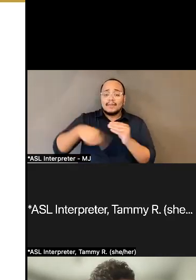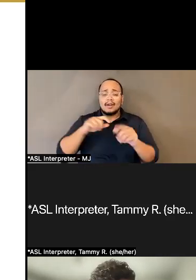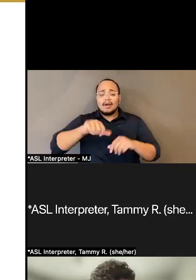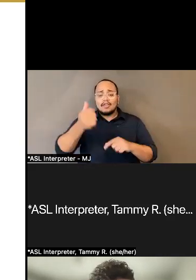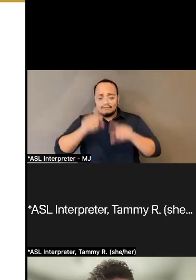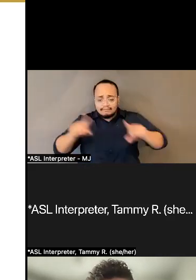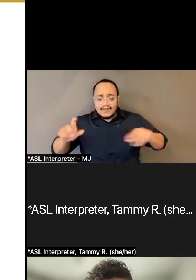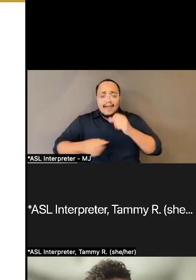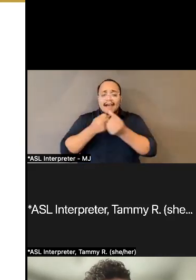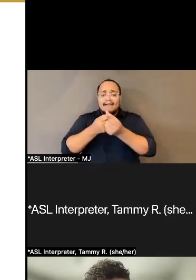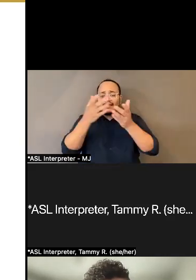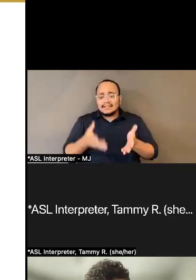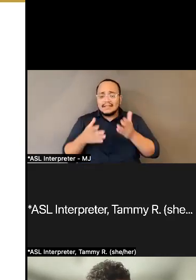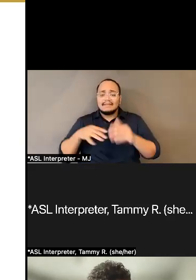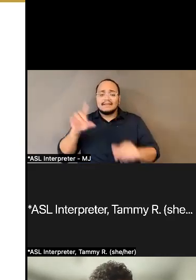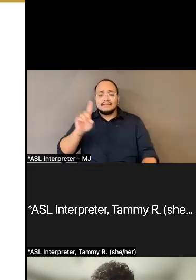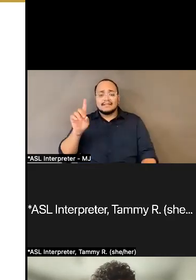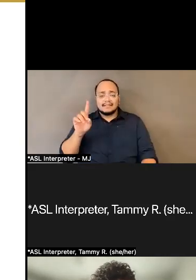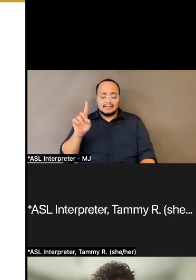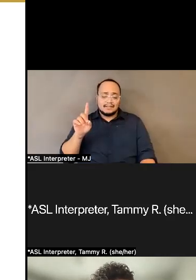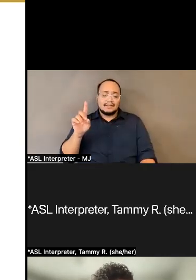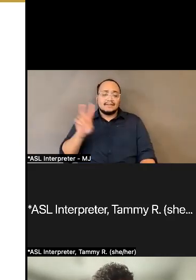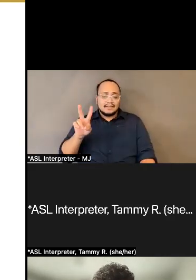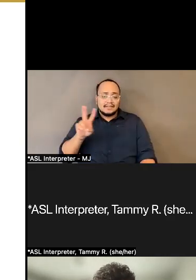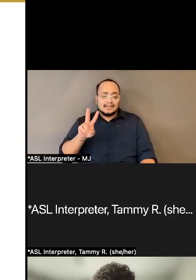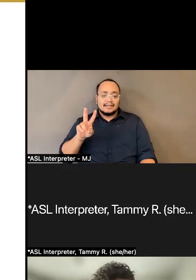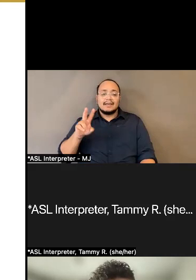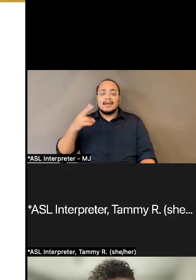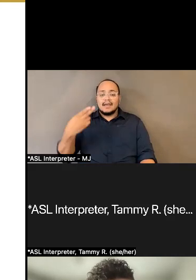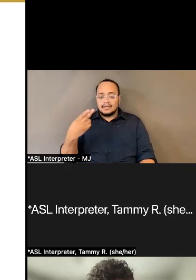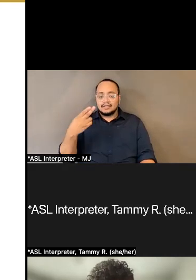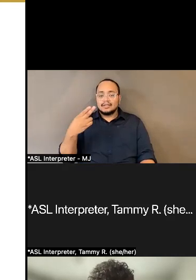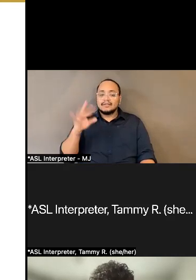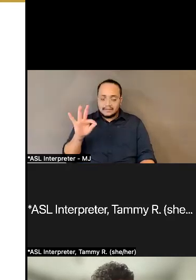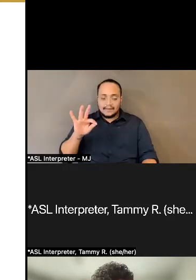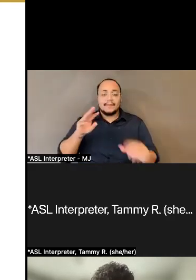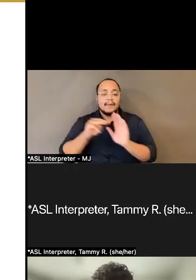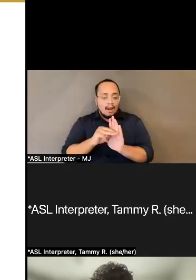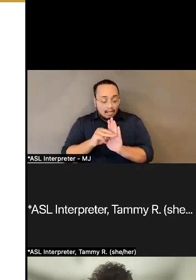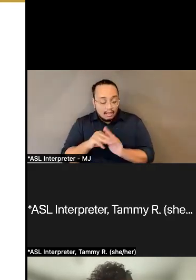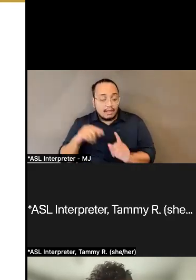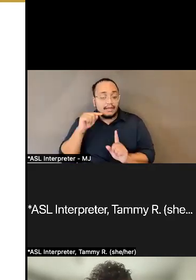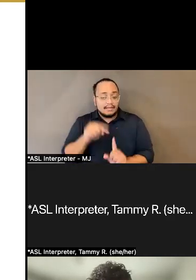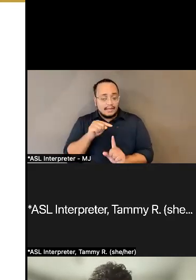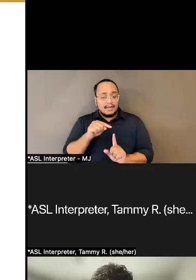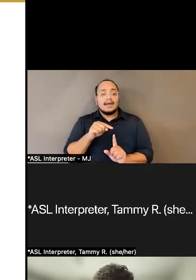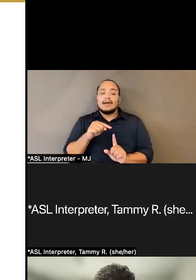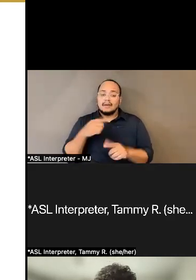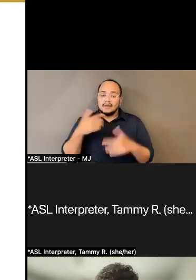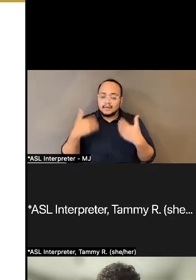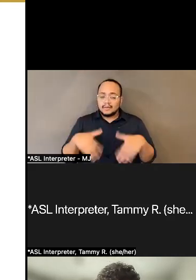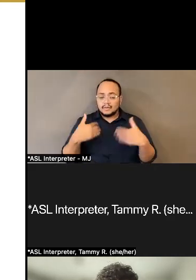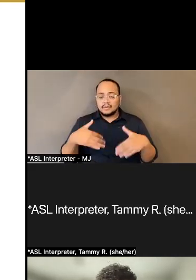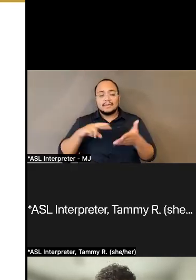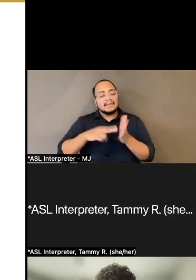the domestic violence housing first model. One of its components is flexible funding. So